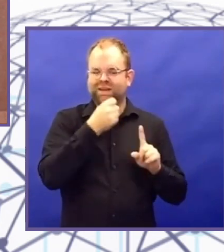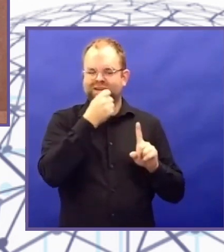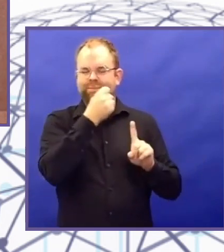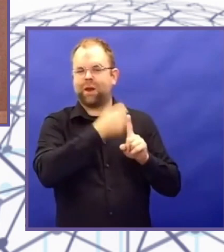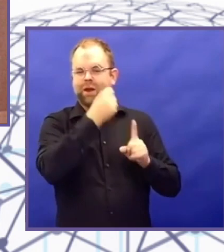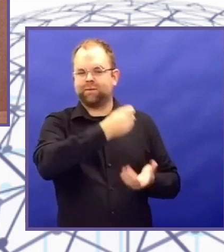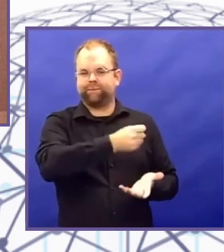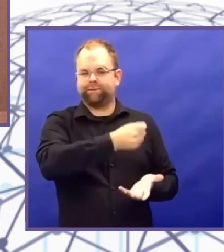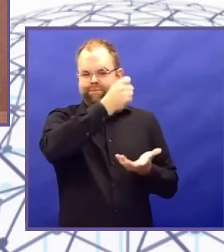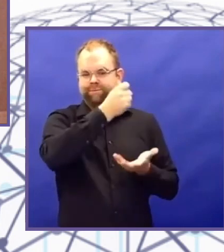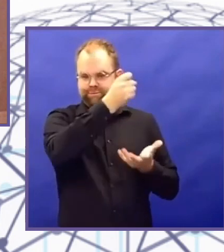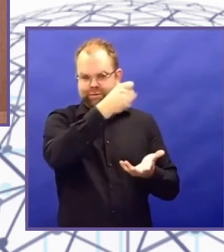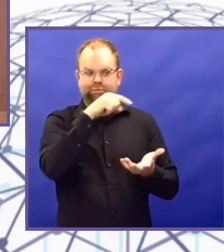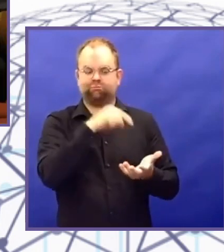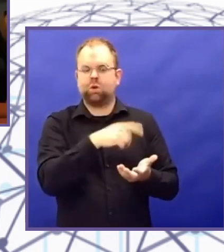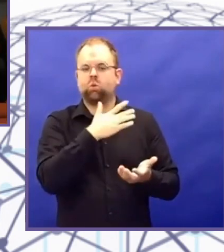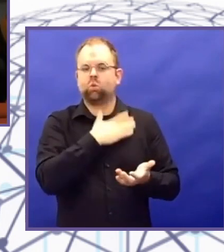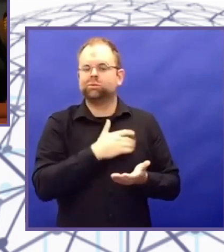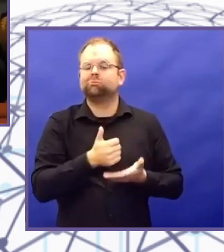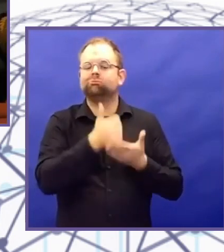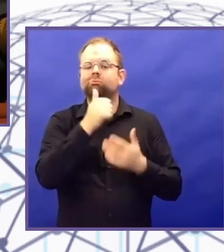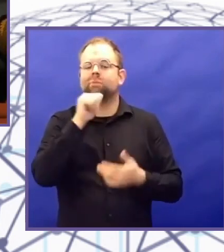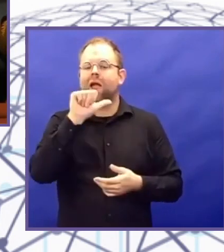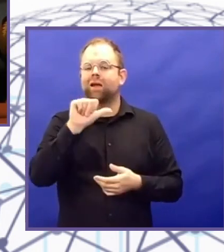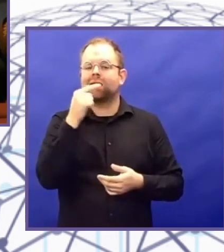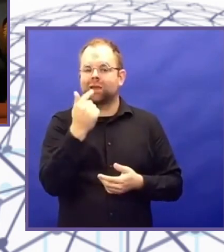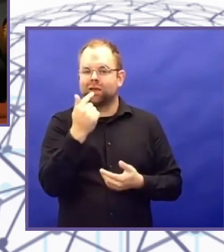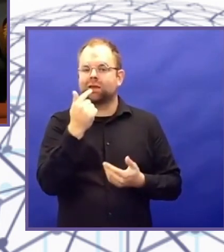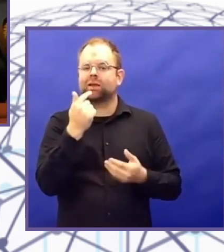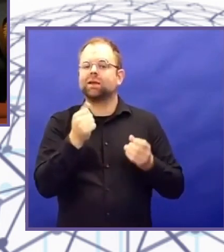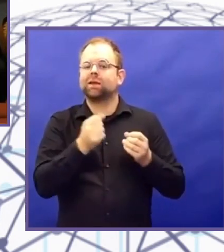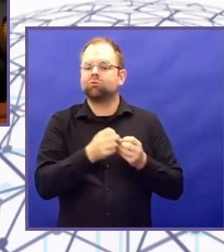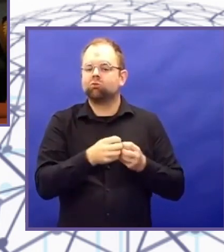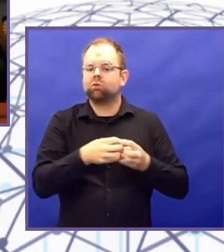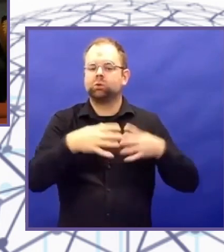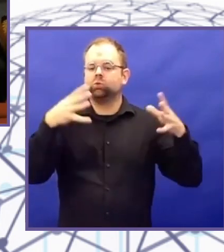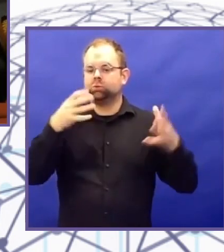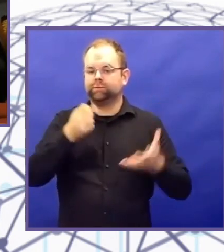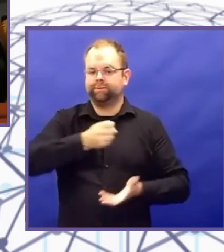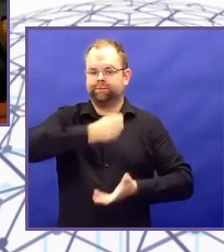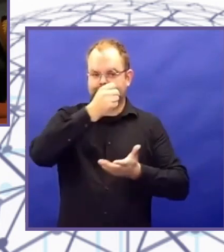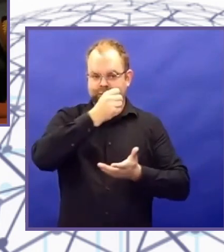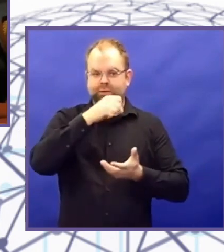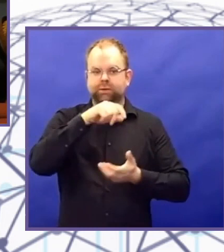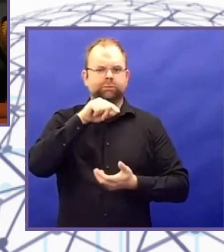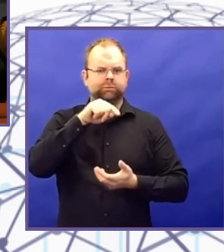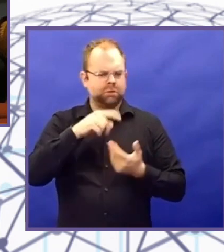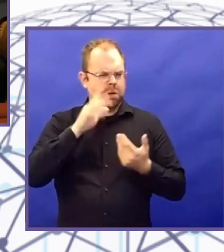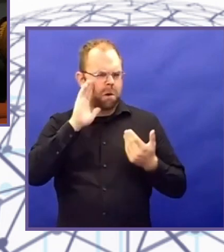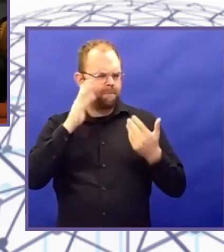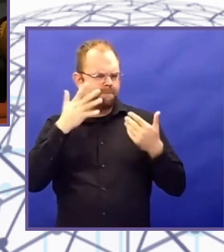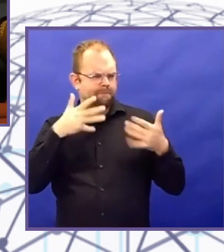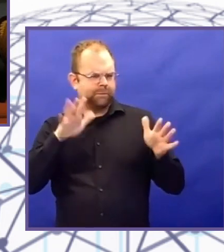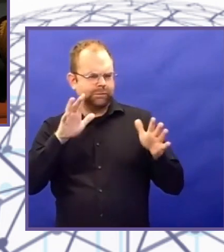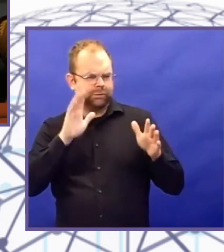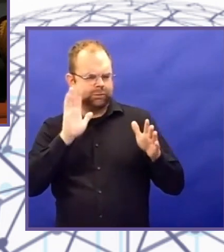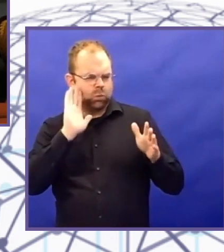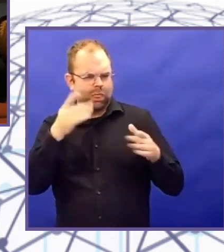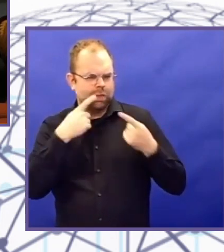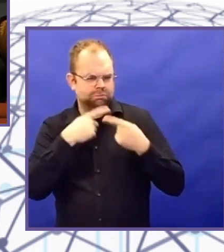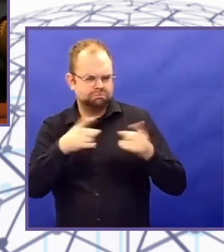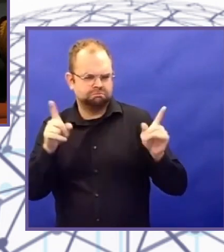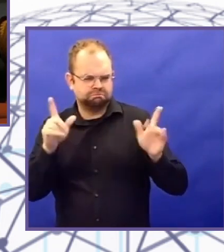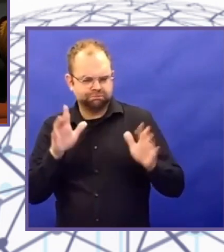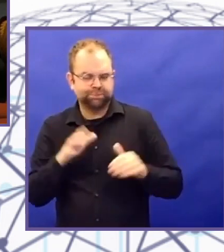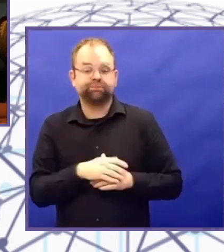global report on assistive tech. Ooh. And I'm still only scratching the surface. So why am I sharing all of this with